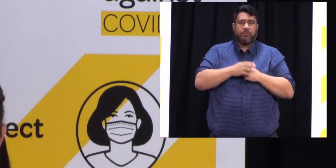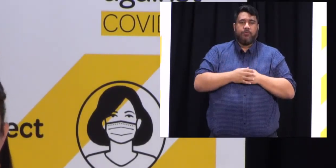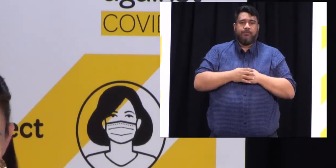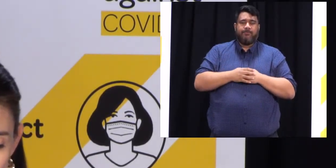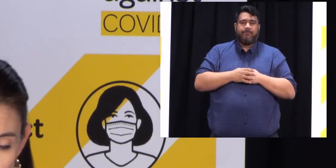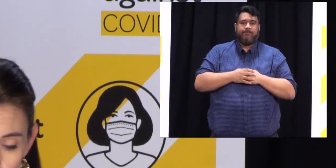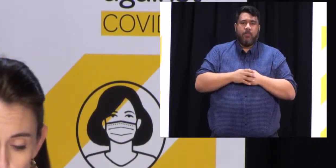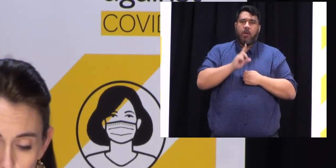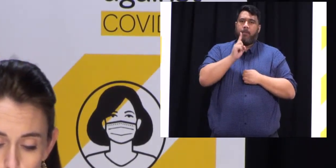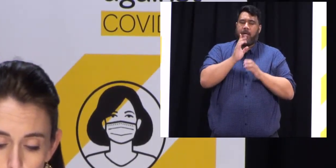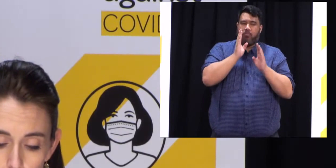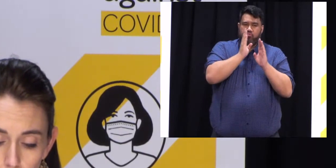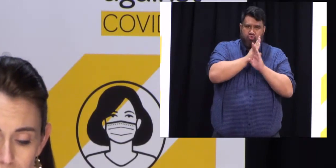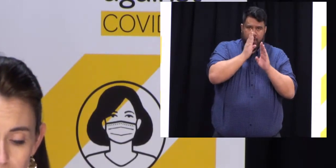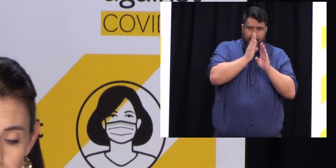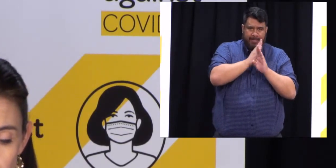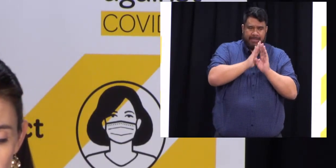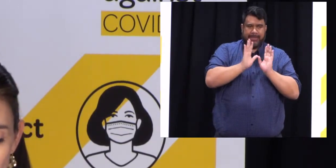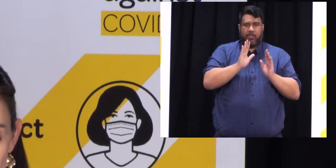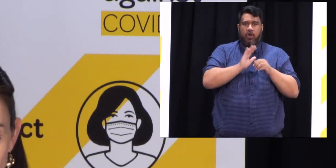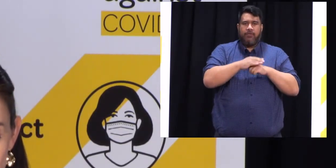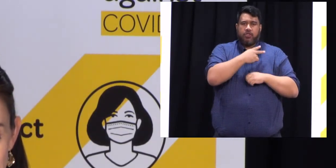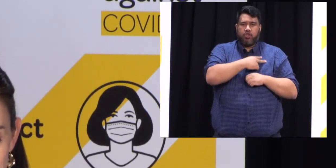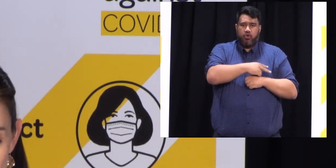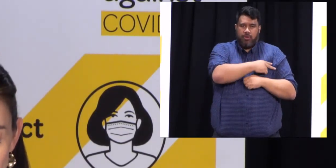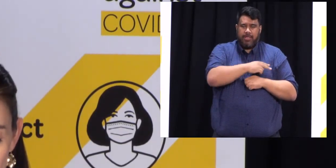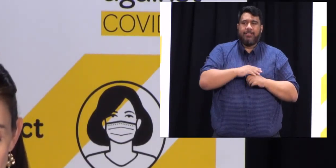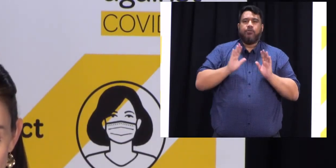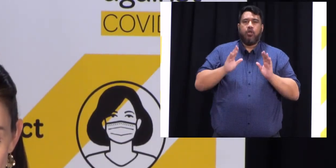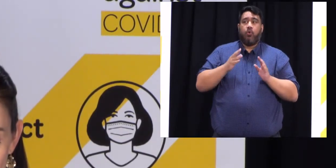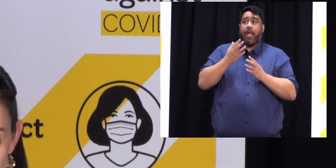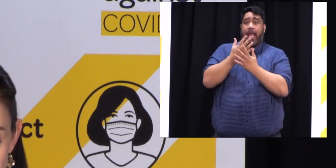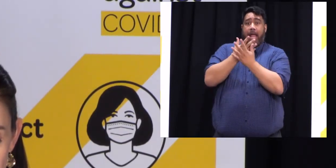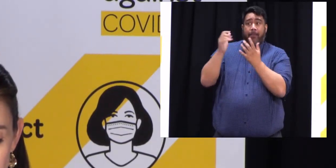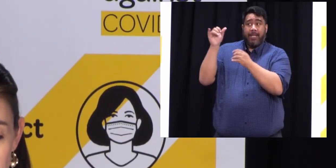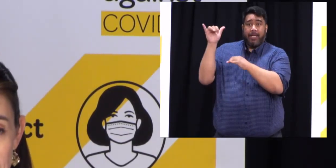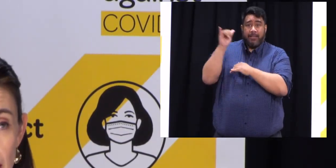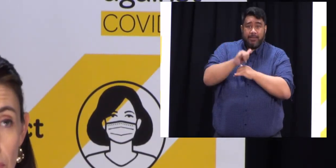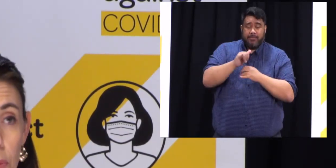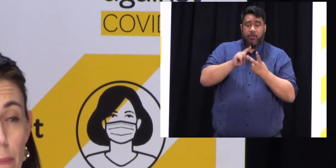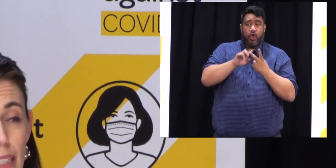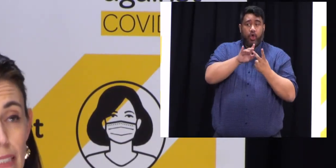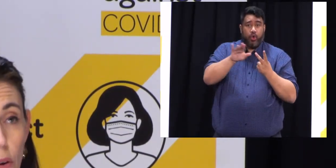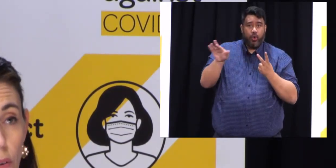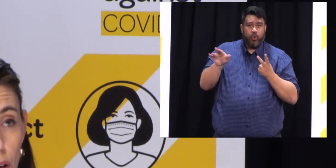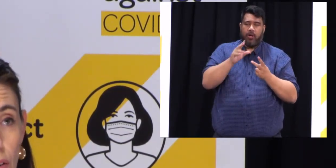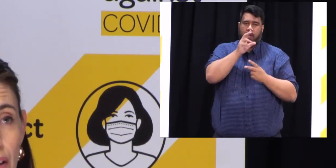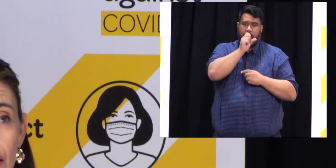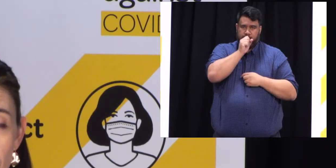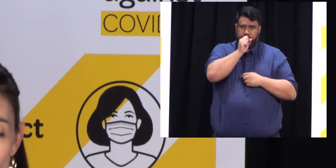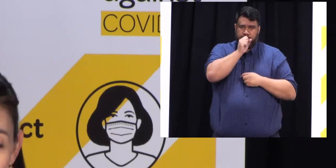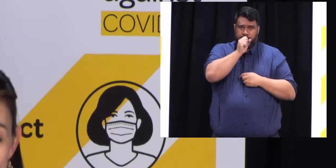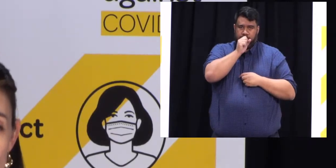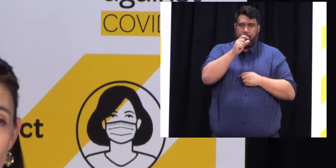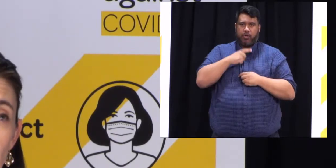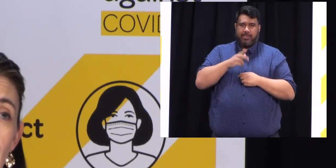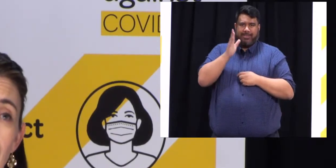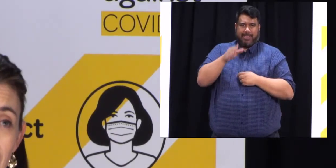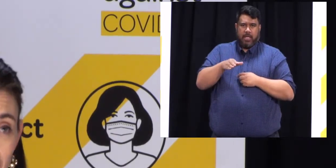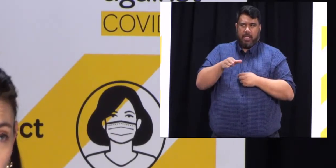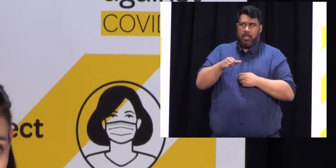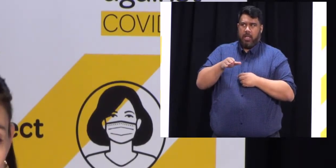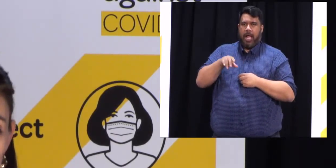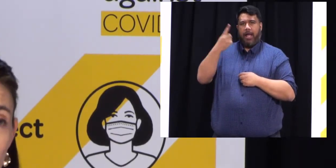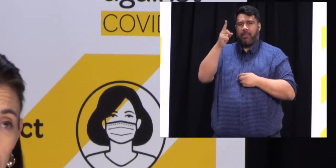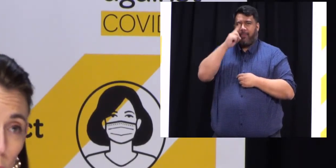privacy considerations, we'll be not providing any further comment on the number of evacuees as the deployment is ongoing. Of course,